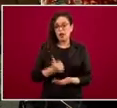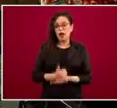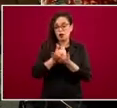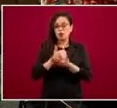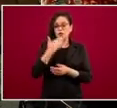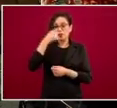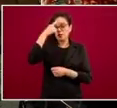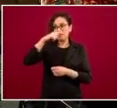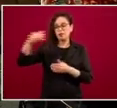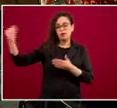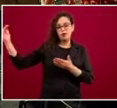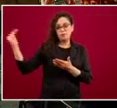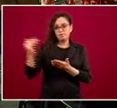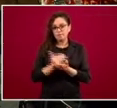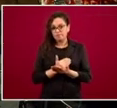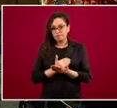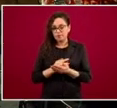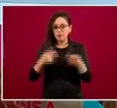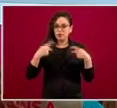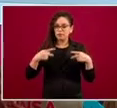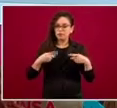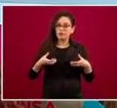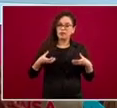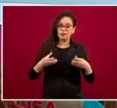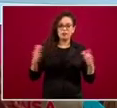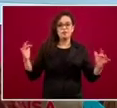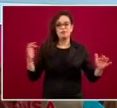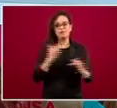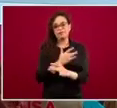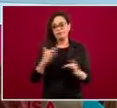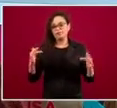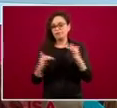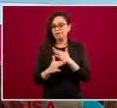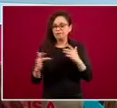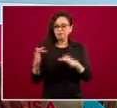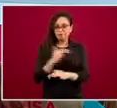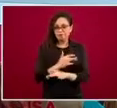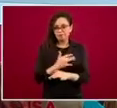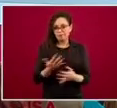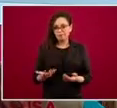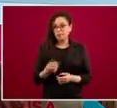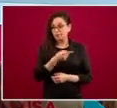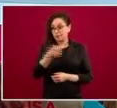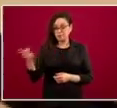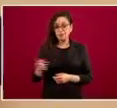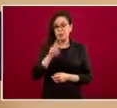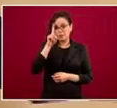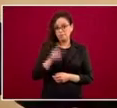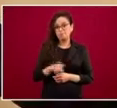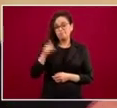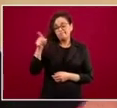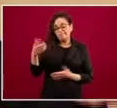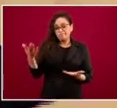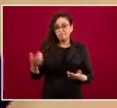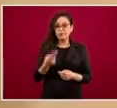this mobility index, because these are all citizens that a lot of